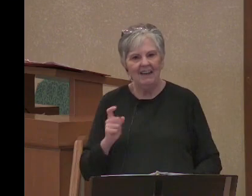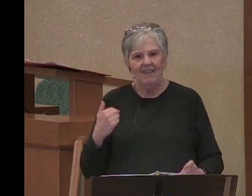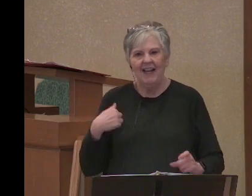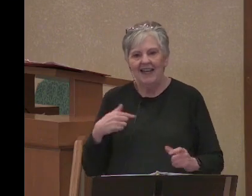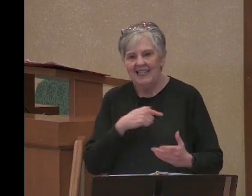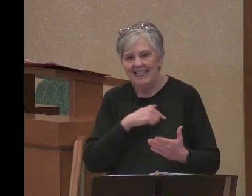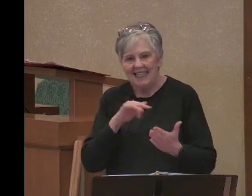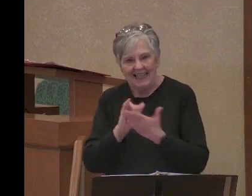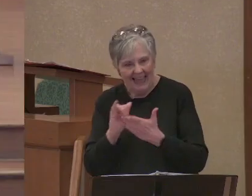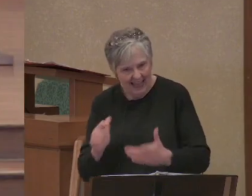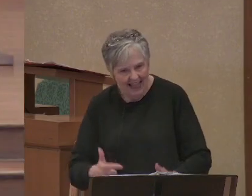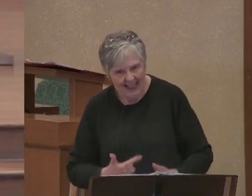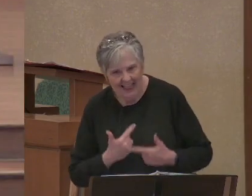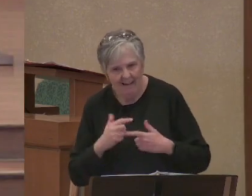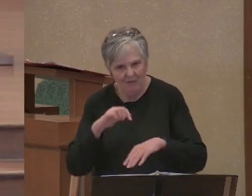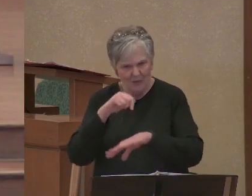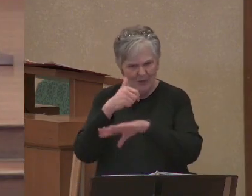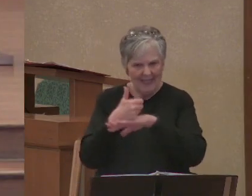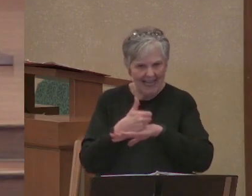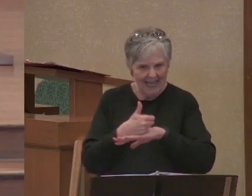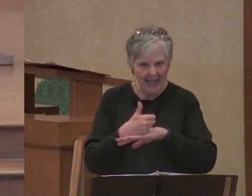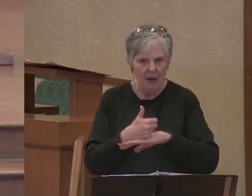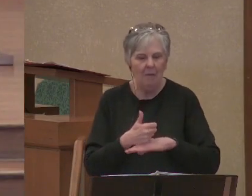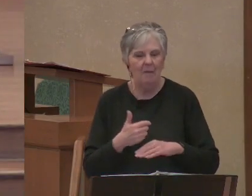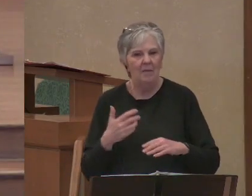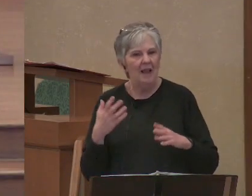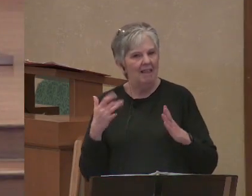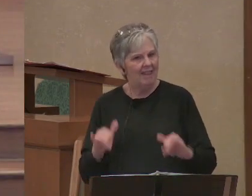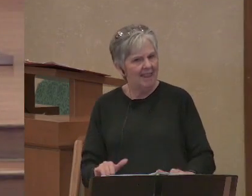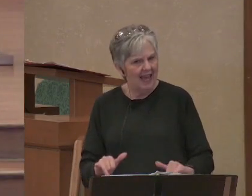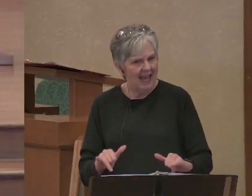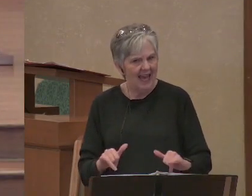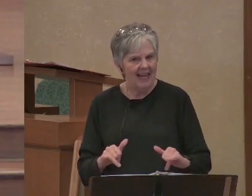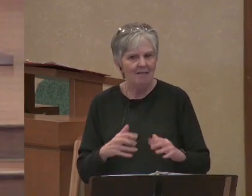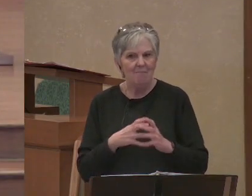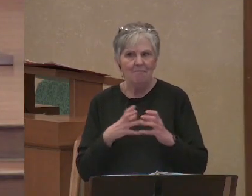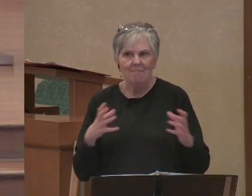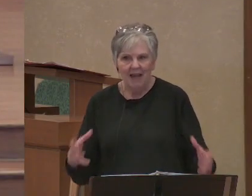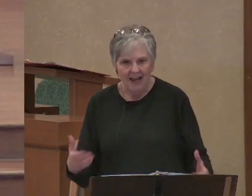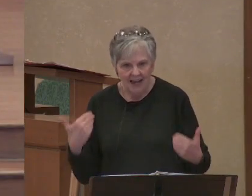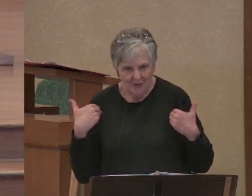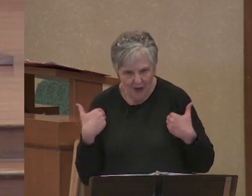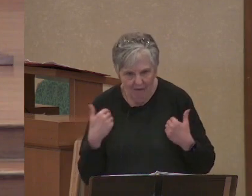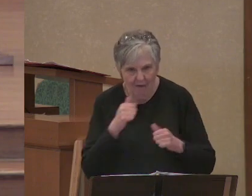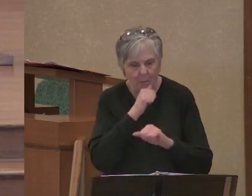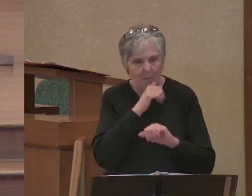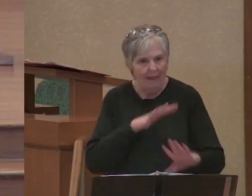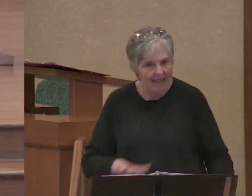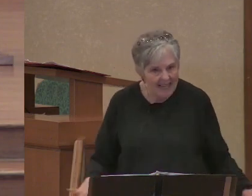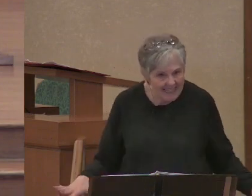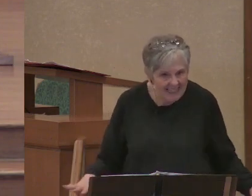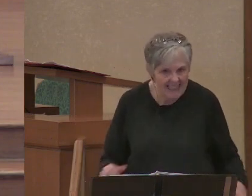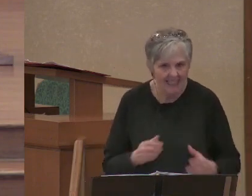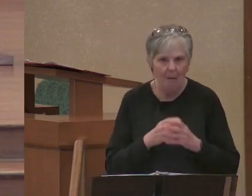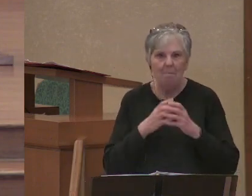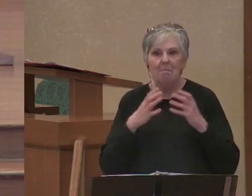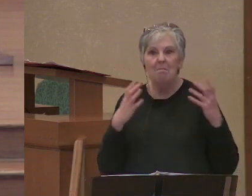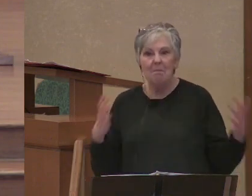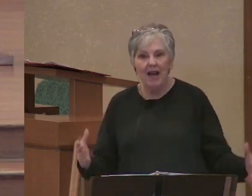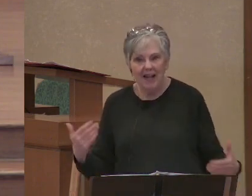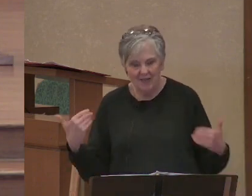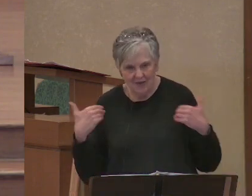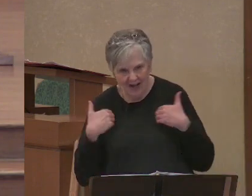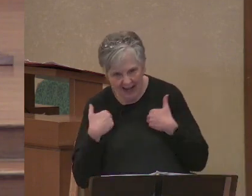life, to set before us prosperity, to set before us blessings, so that we